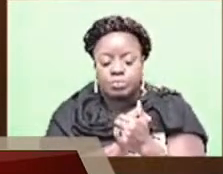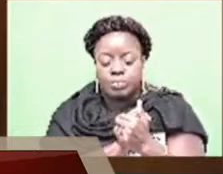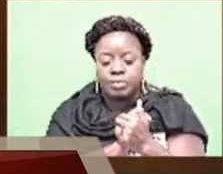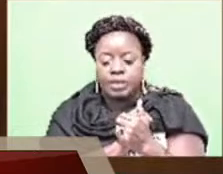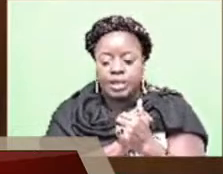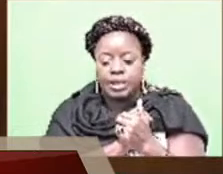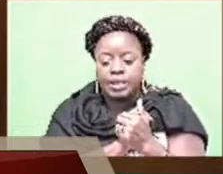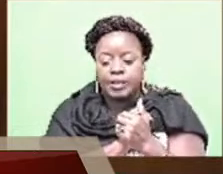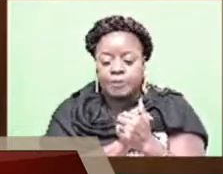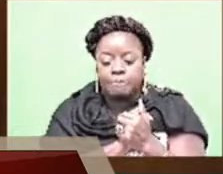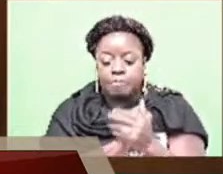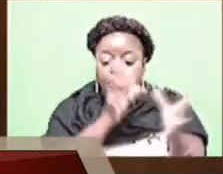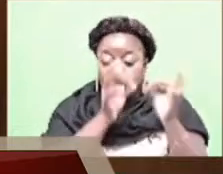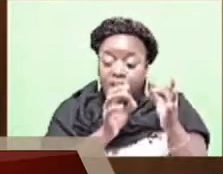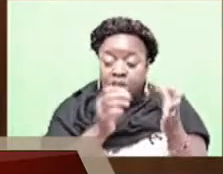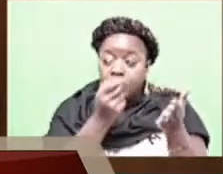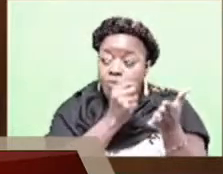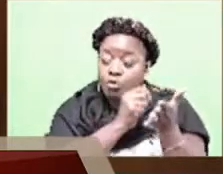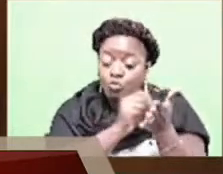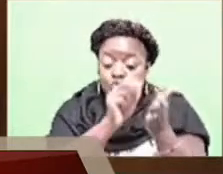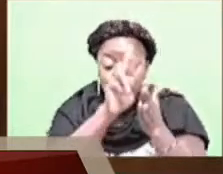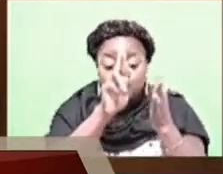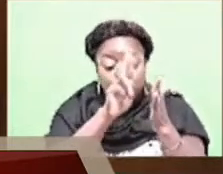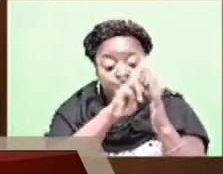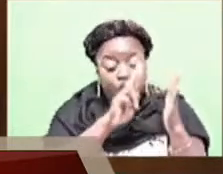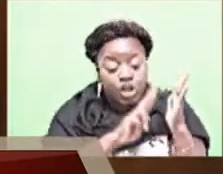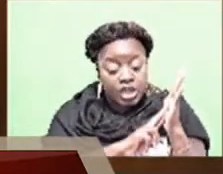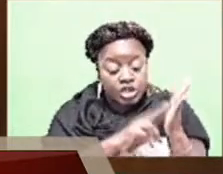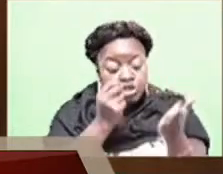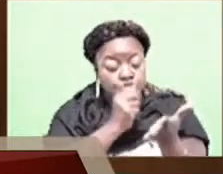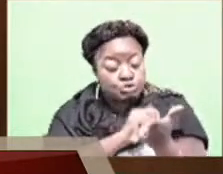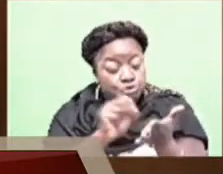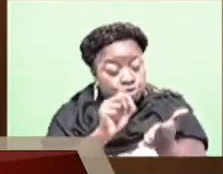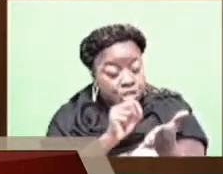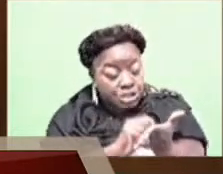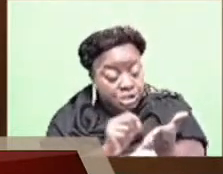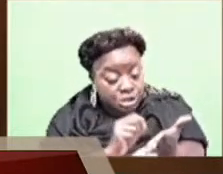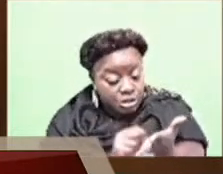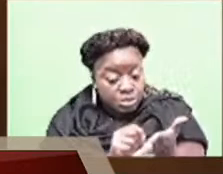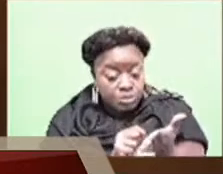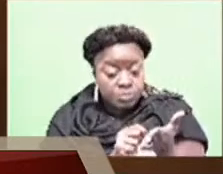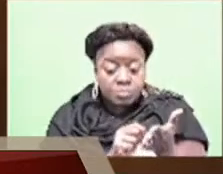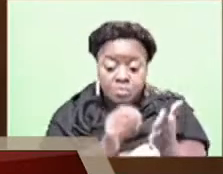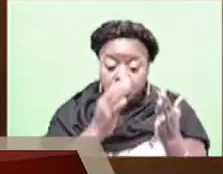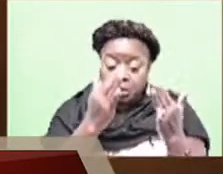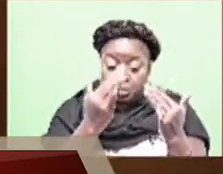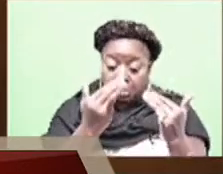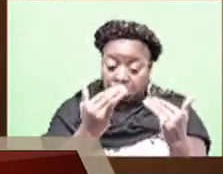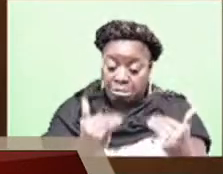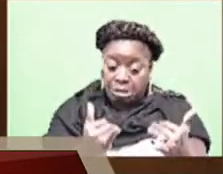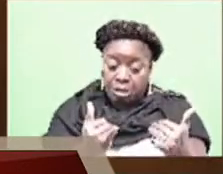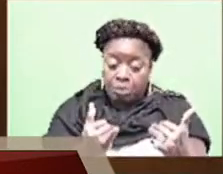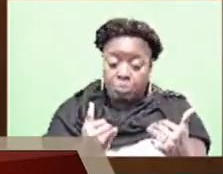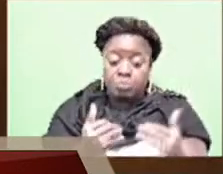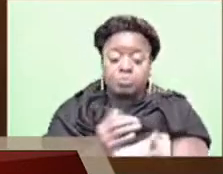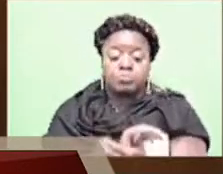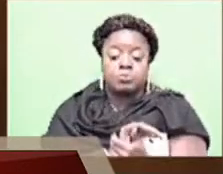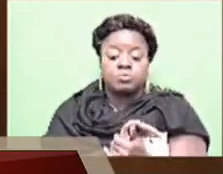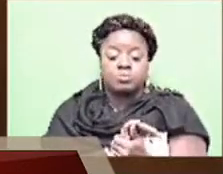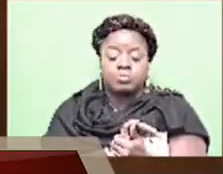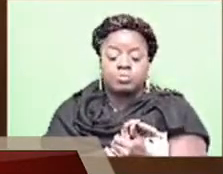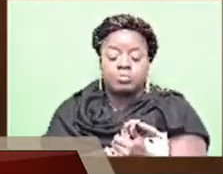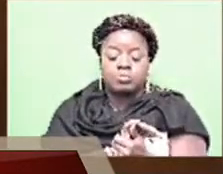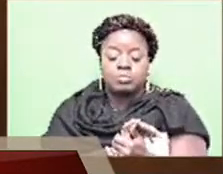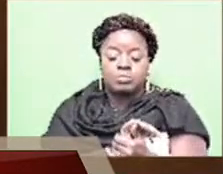regulations, once issued in the normal fashion, in the process I've defined previously, will now prescribe, by way of